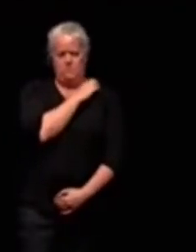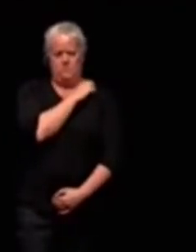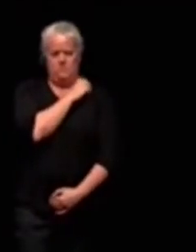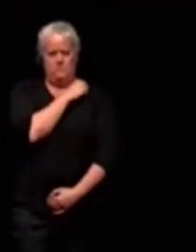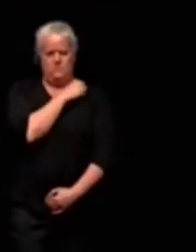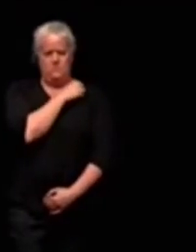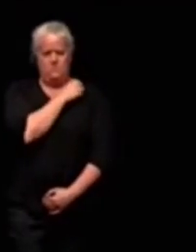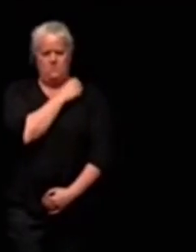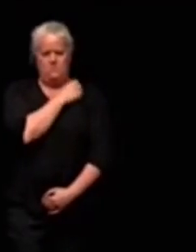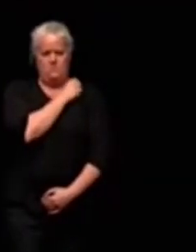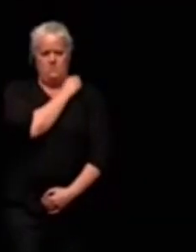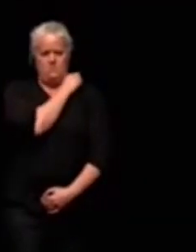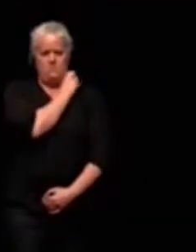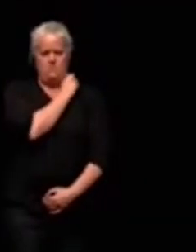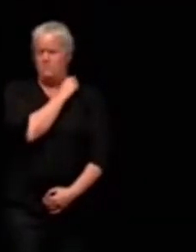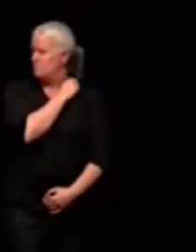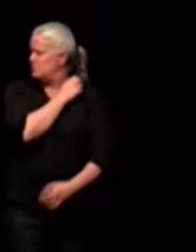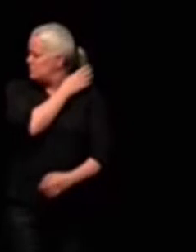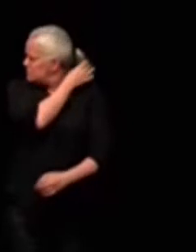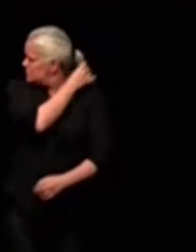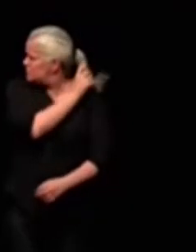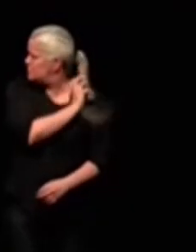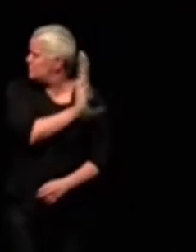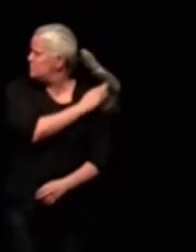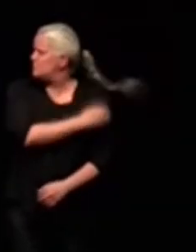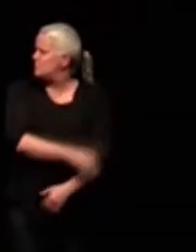Do we want to go with Tom? To find